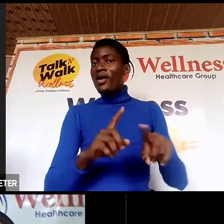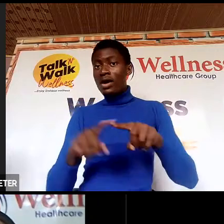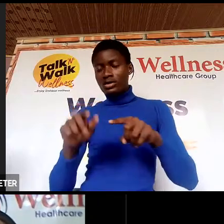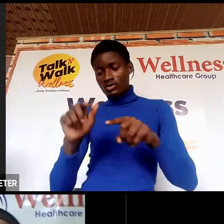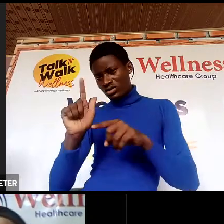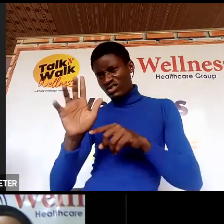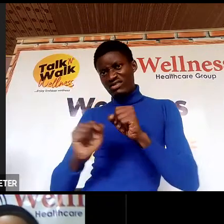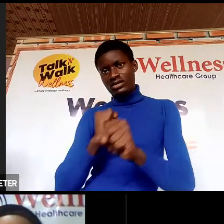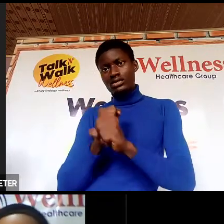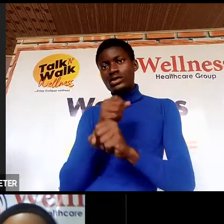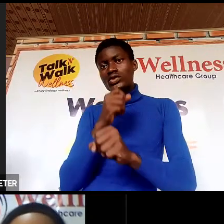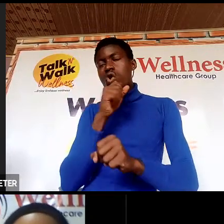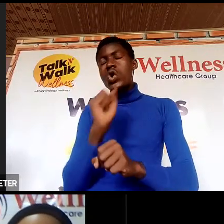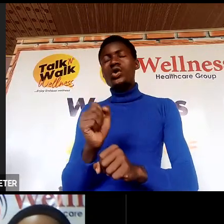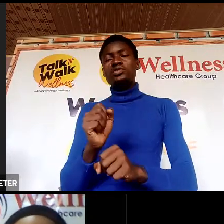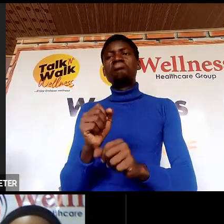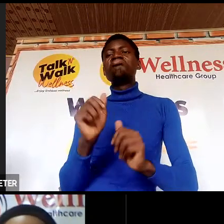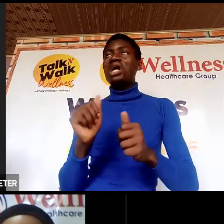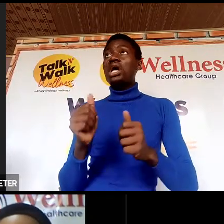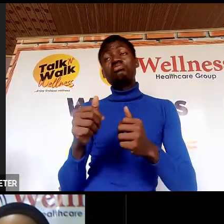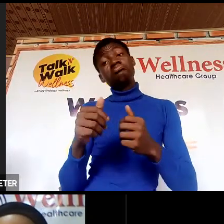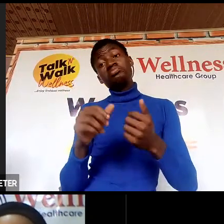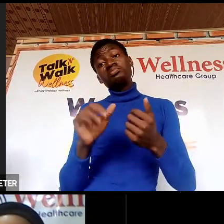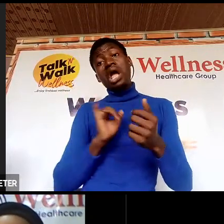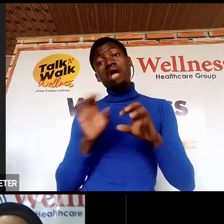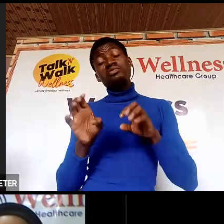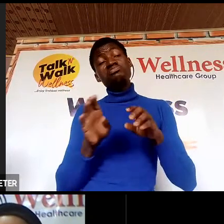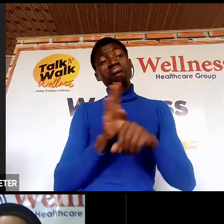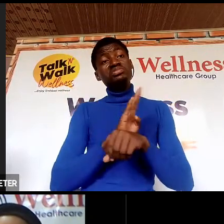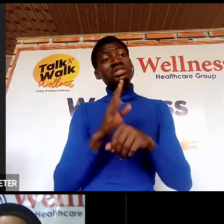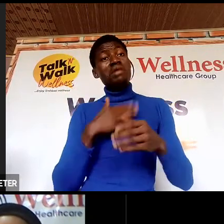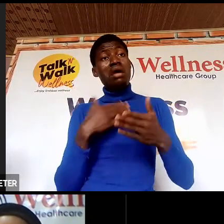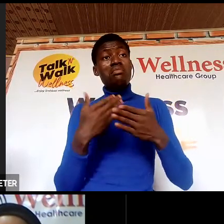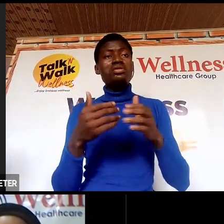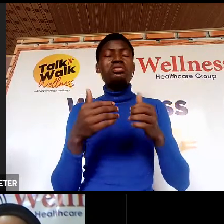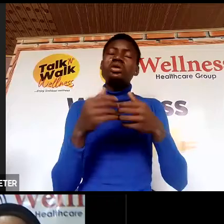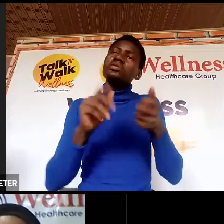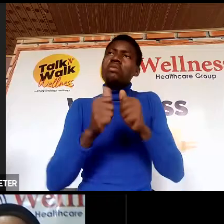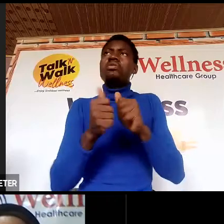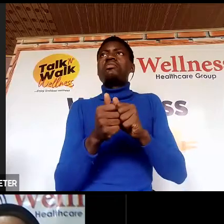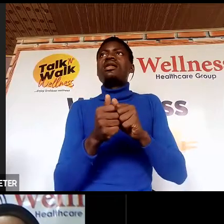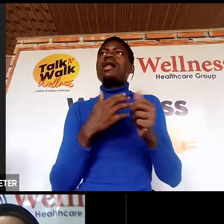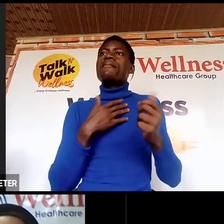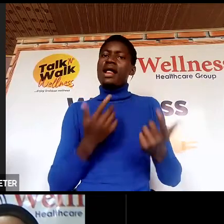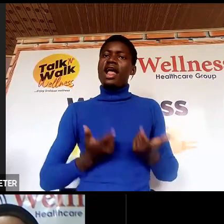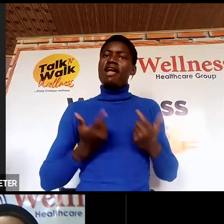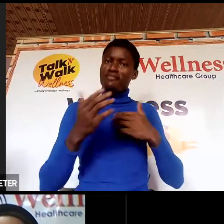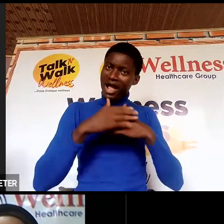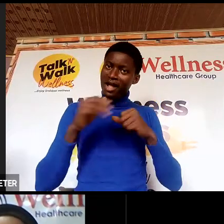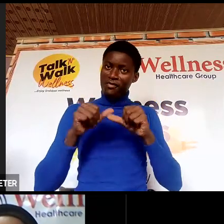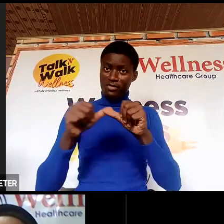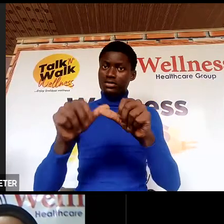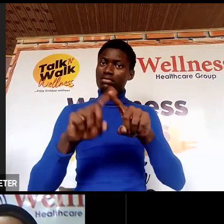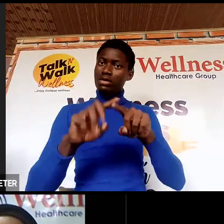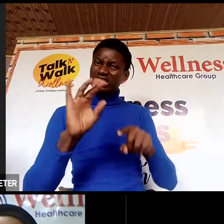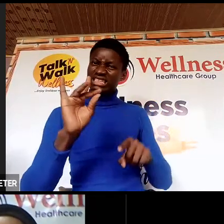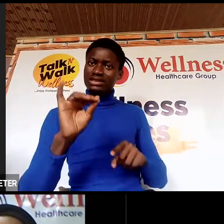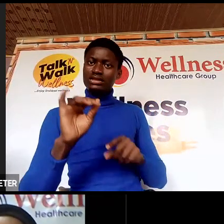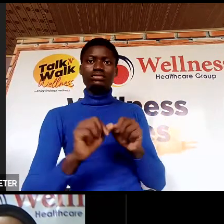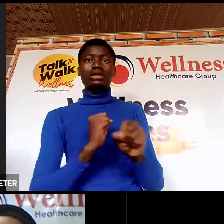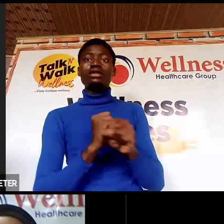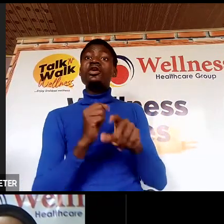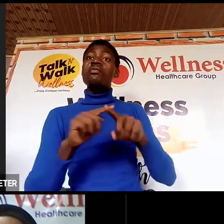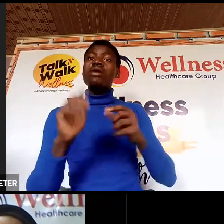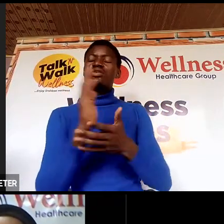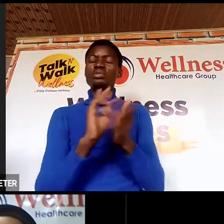that they rather just be going to go and get investment that will just give them little return every now and then. So it's for one